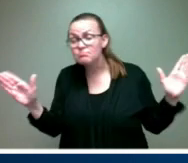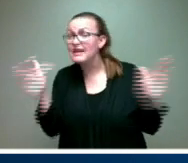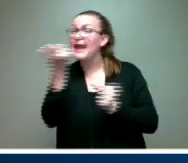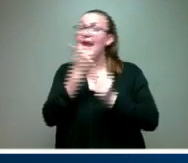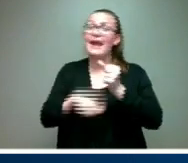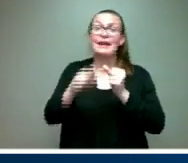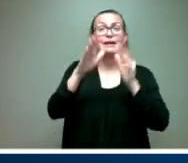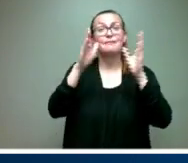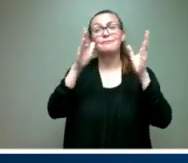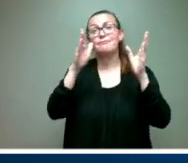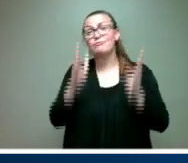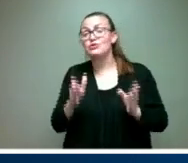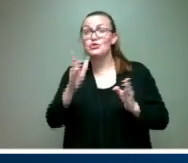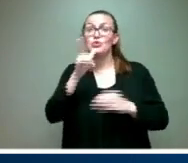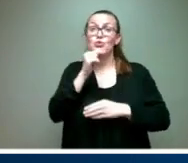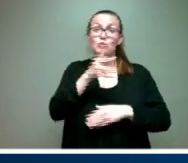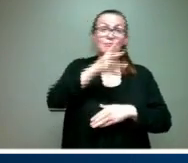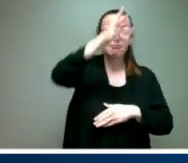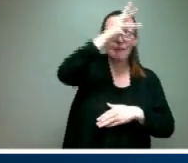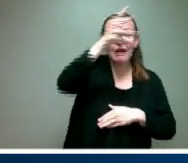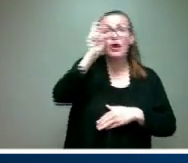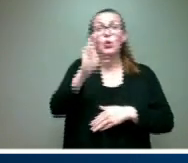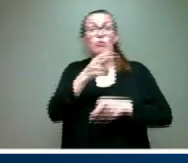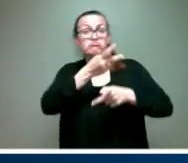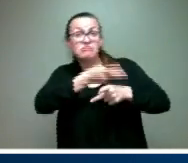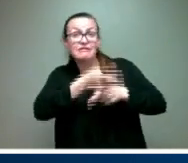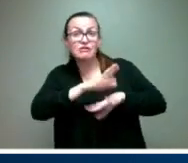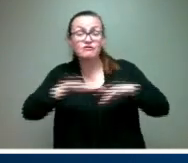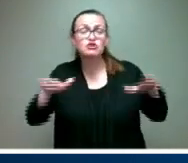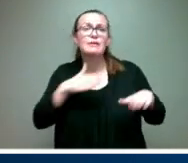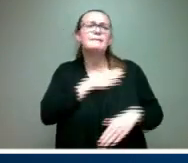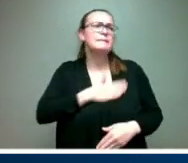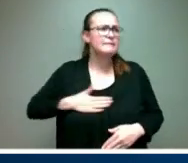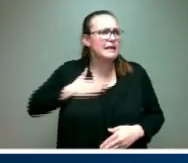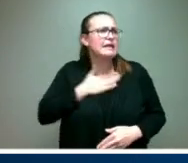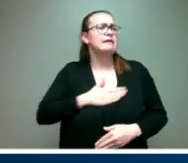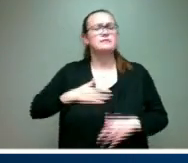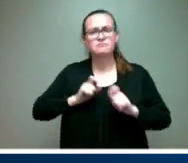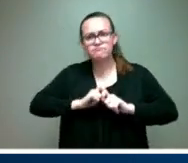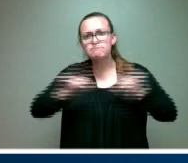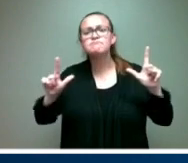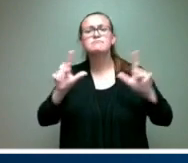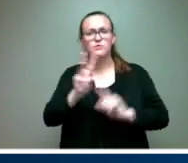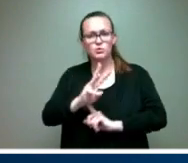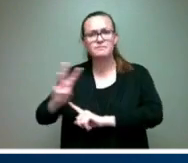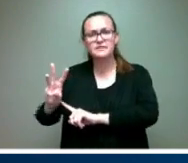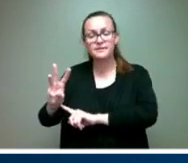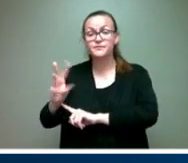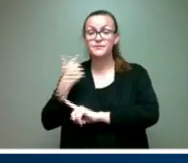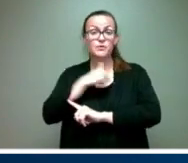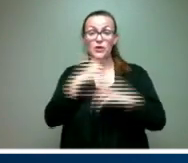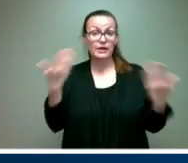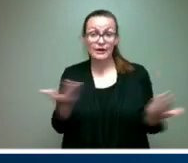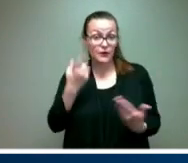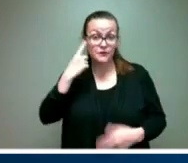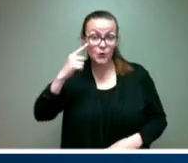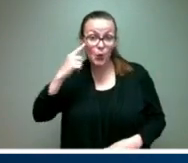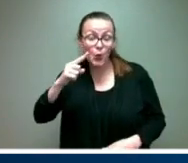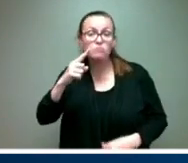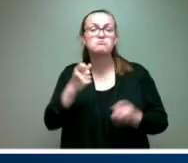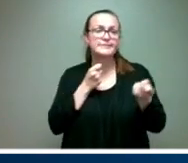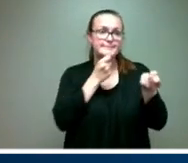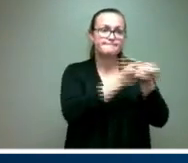parent that is actually hearing us. Please go to that website. We're here to make sure you have exactly what you